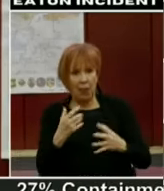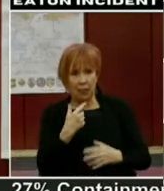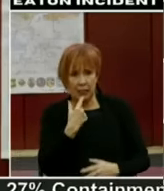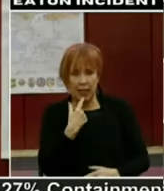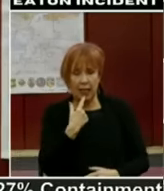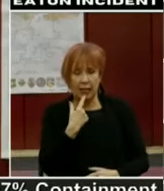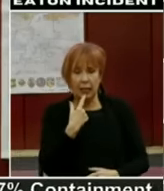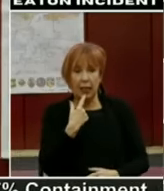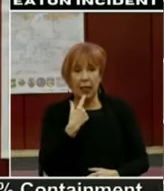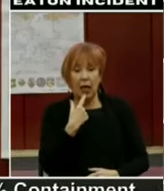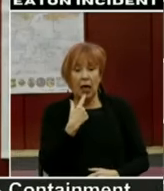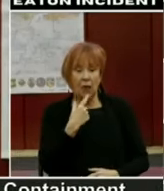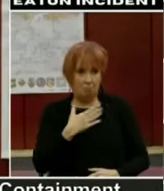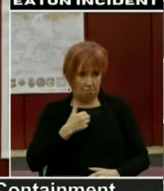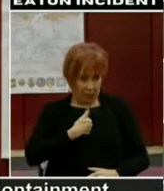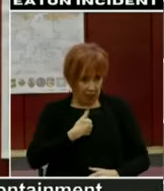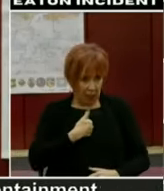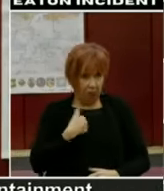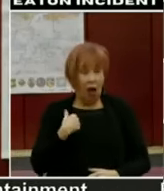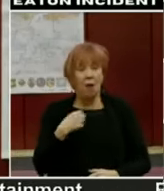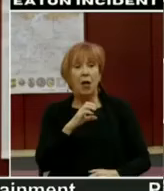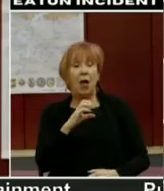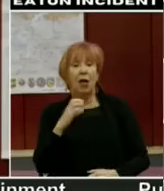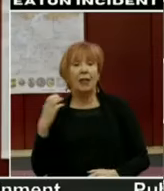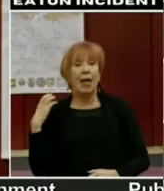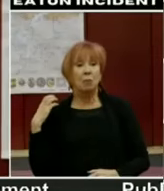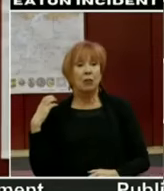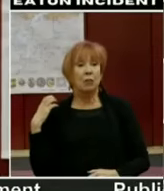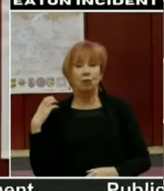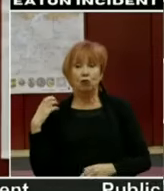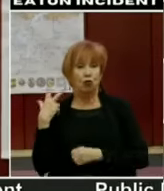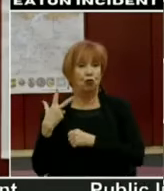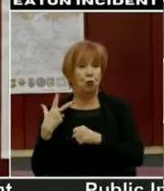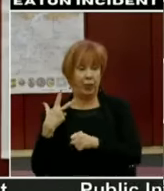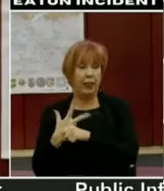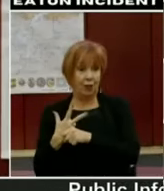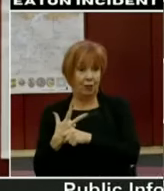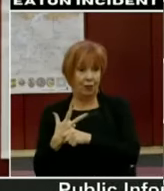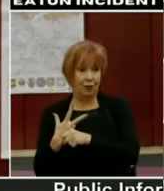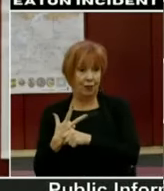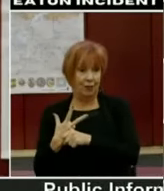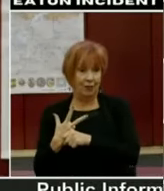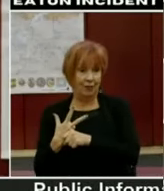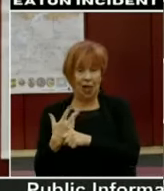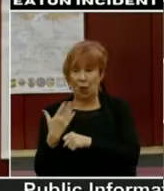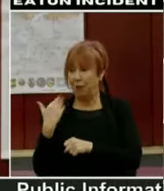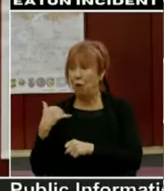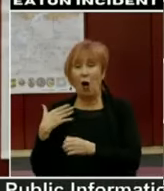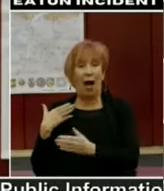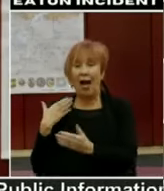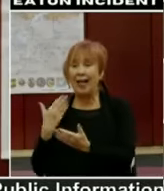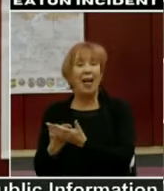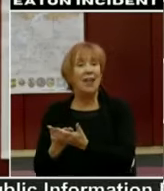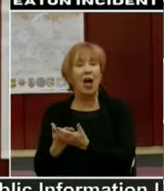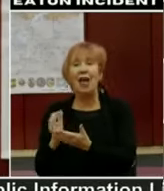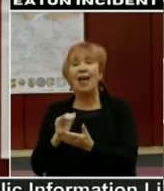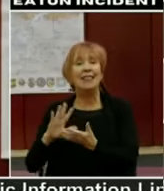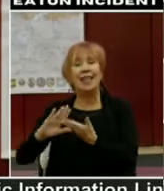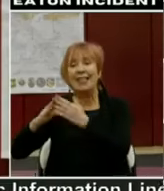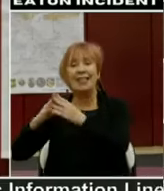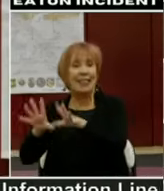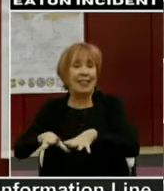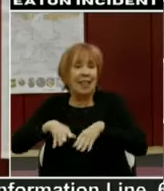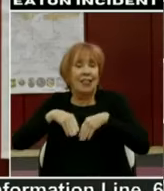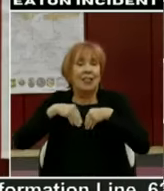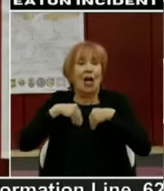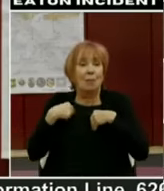captain of Altadena for about 3 years, and ever since I got there, it's like I've been adopted as part of the community. I